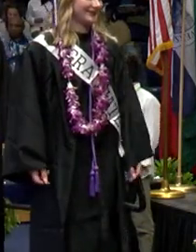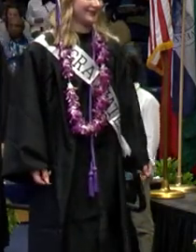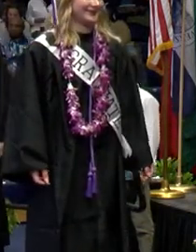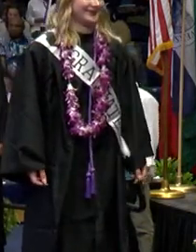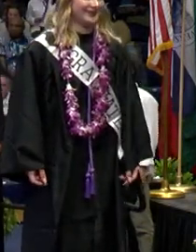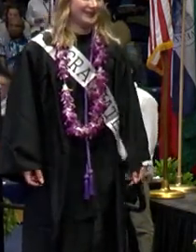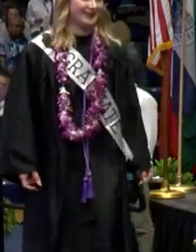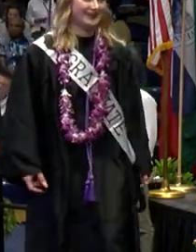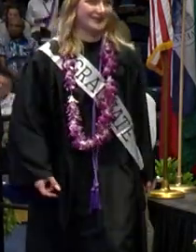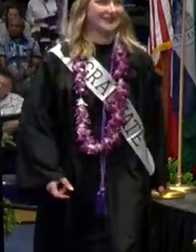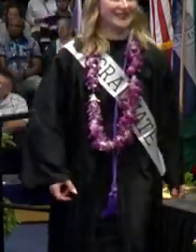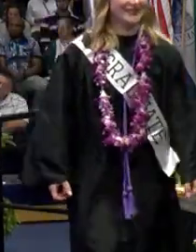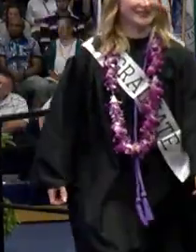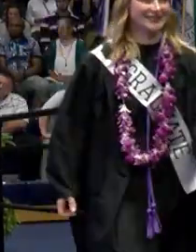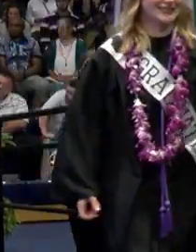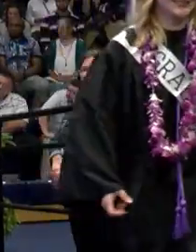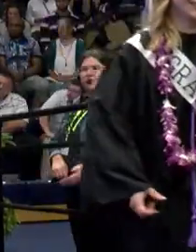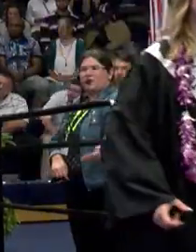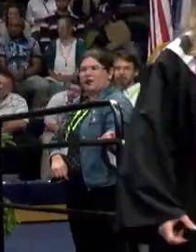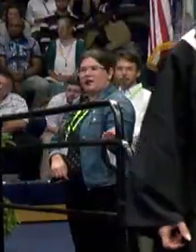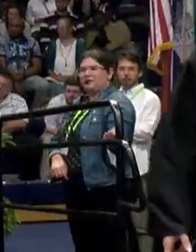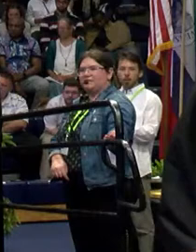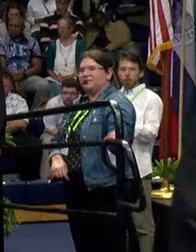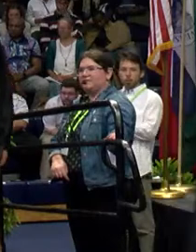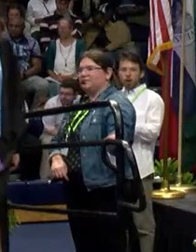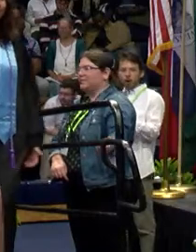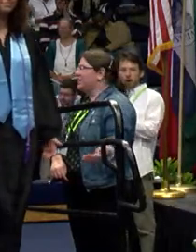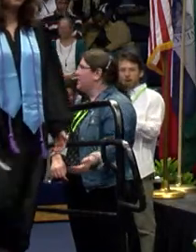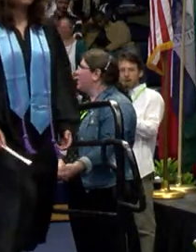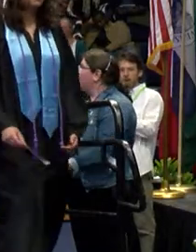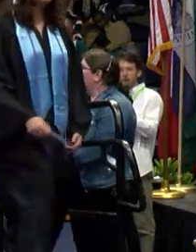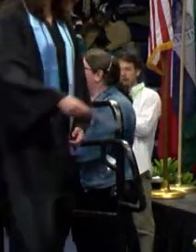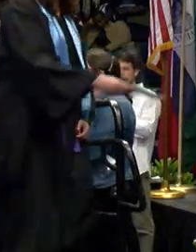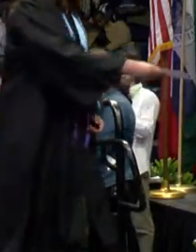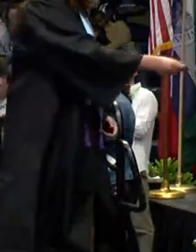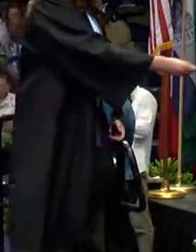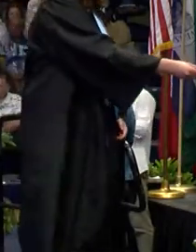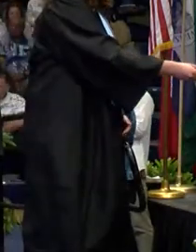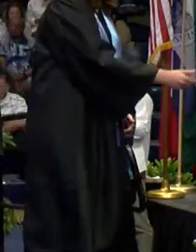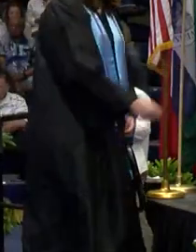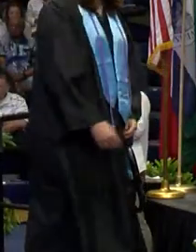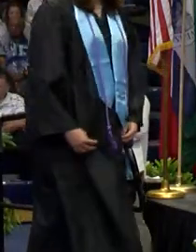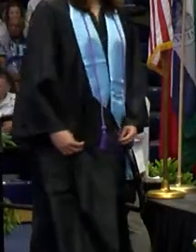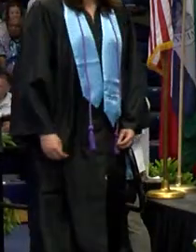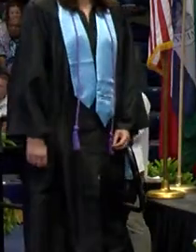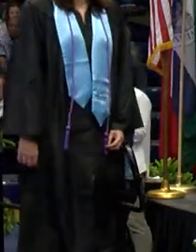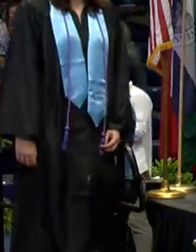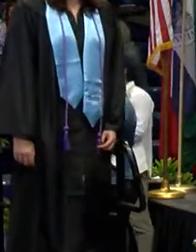Evangeline Archer Krause.